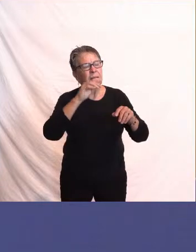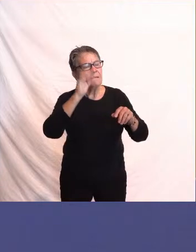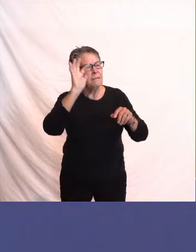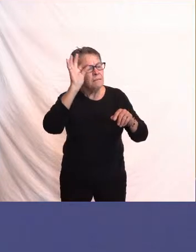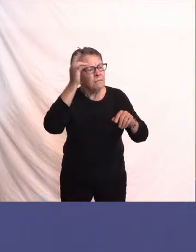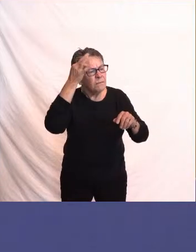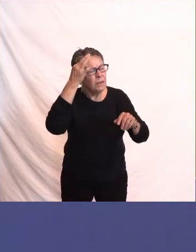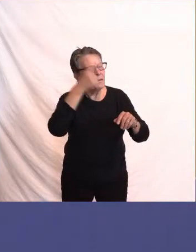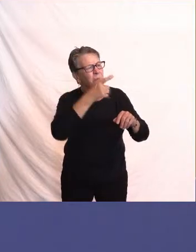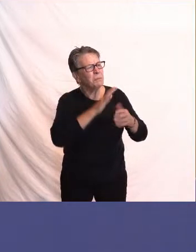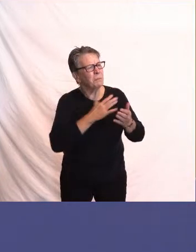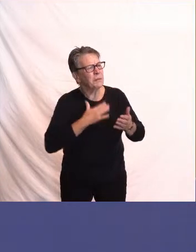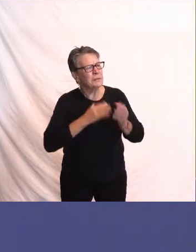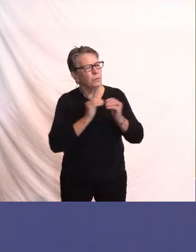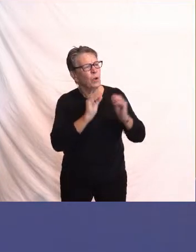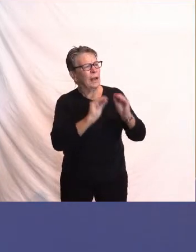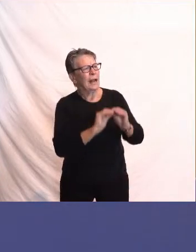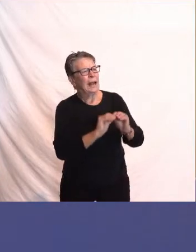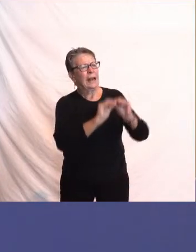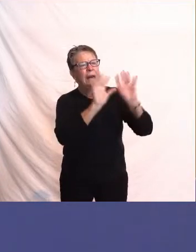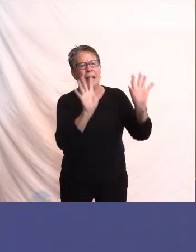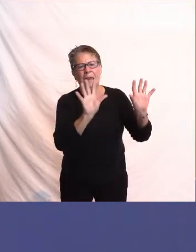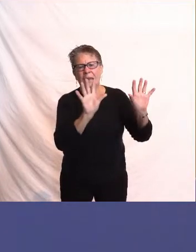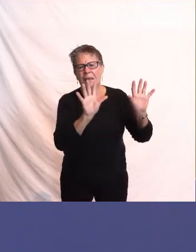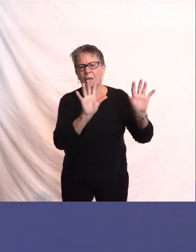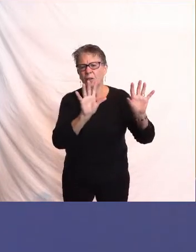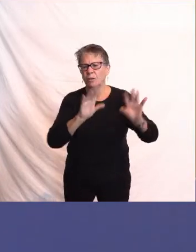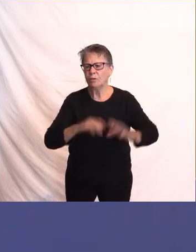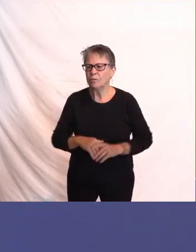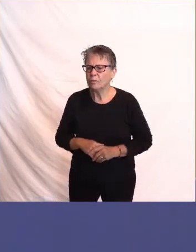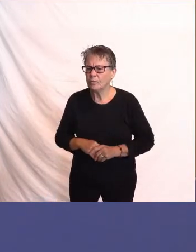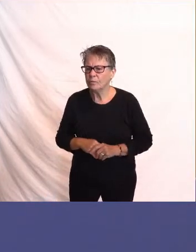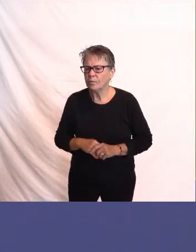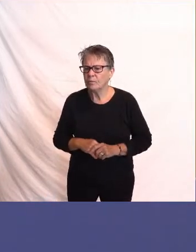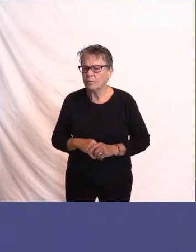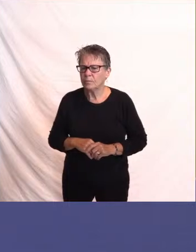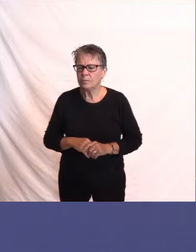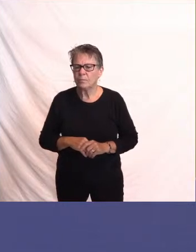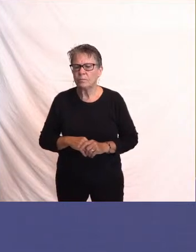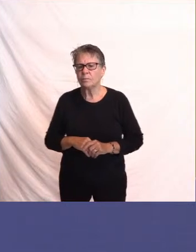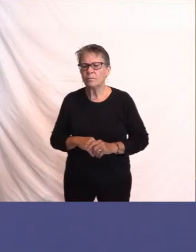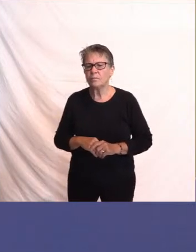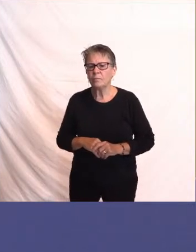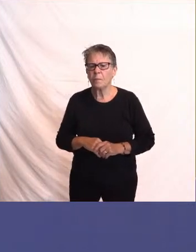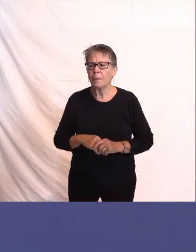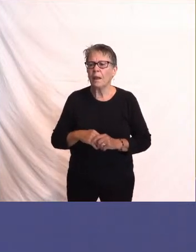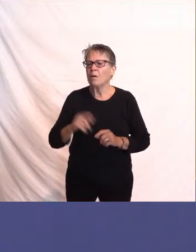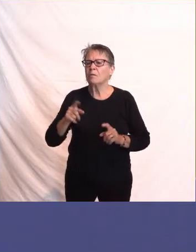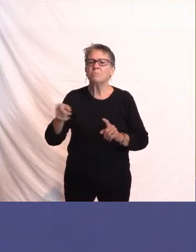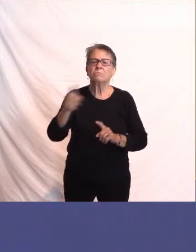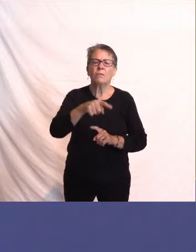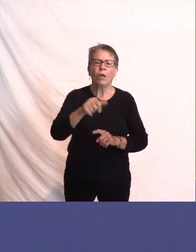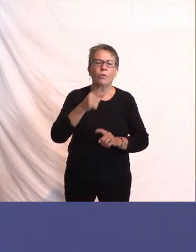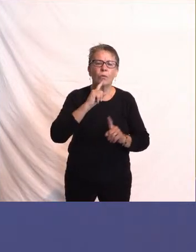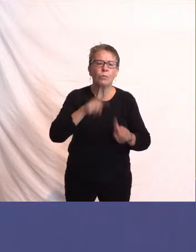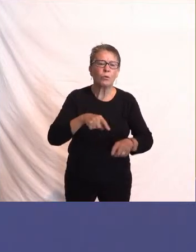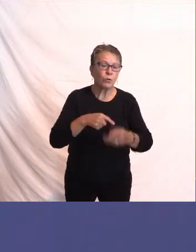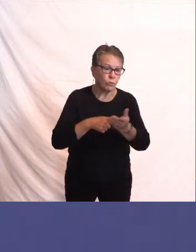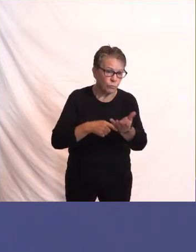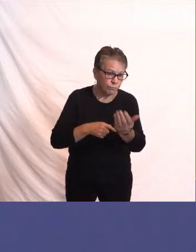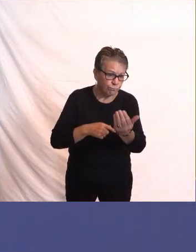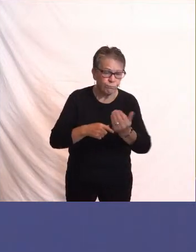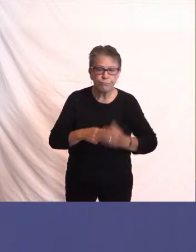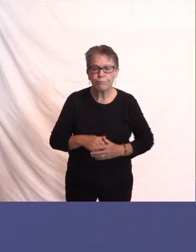to add on that? Okay, thank you. Joey, is that you? Yep, good afternoon. How are you? Doing pretty good, how are you?